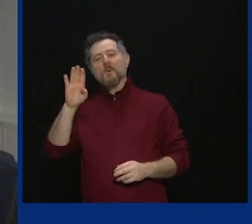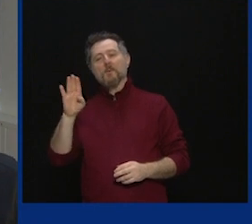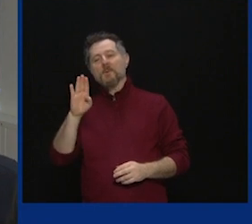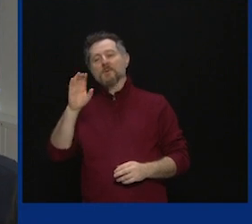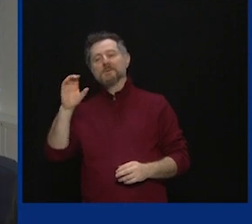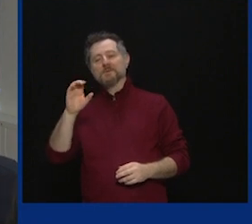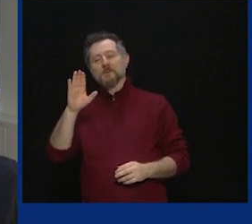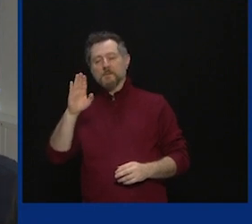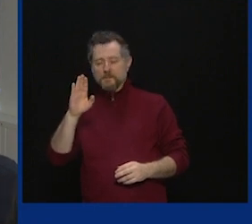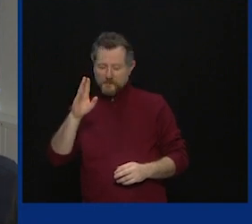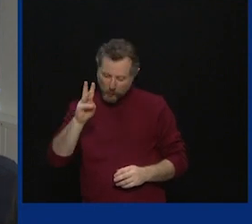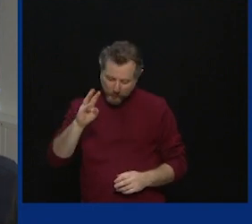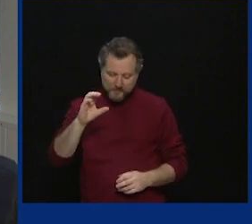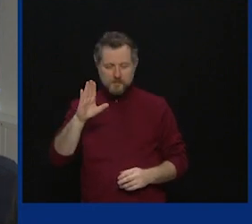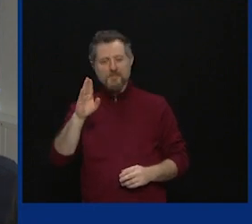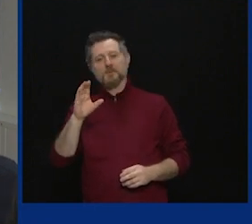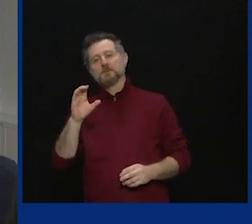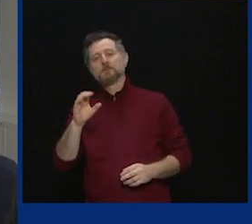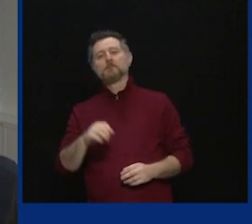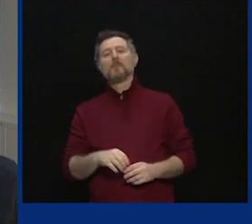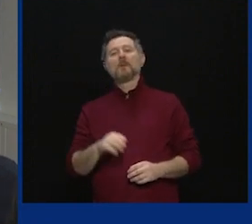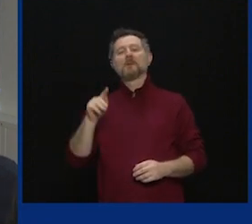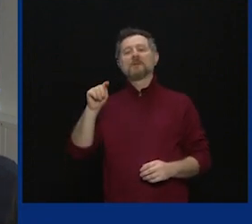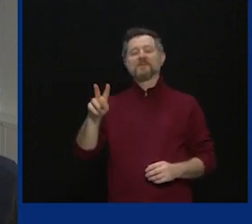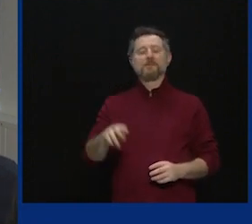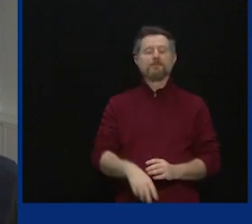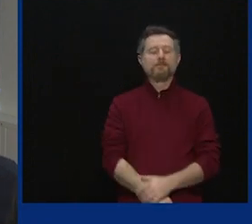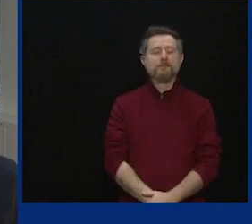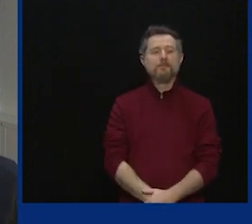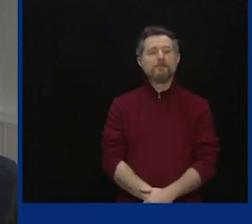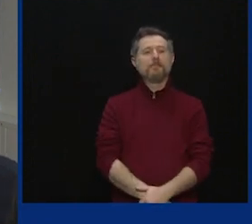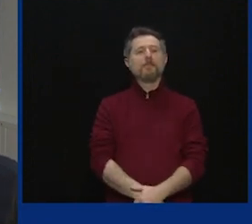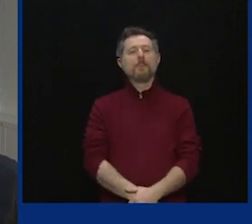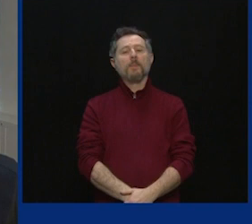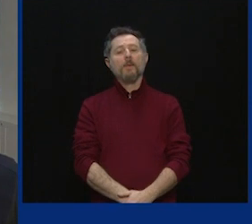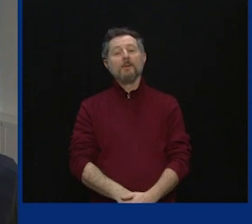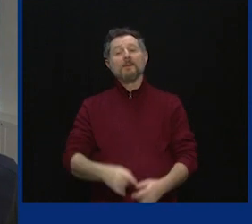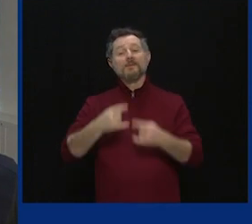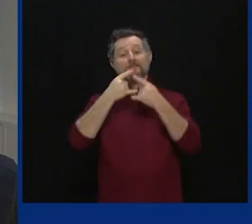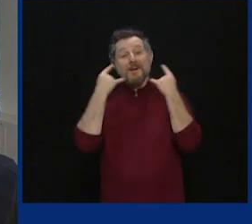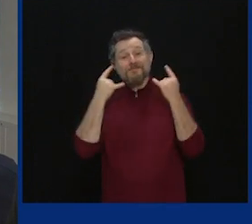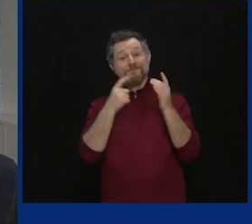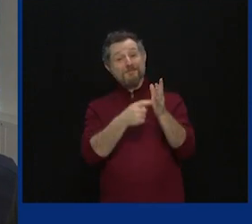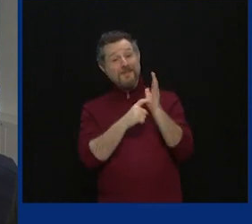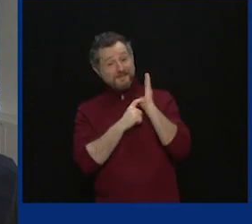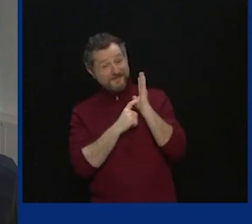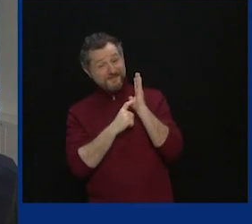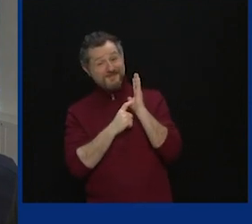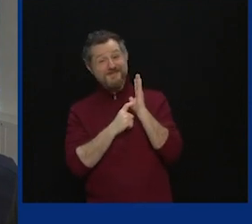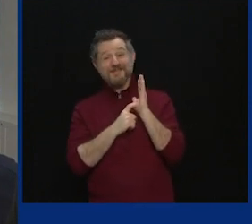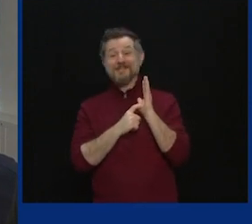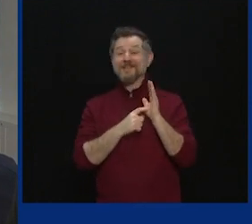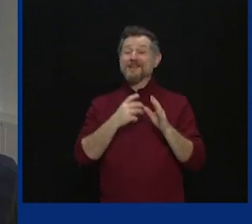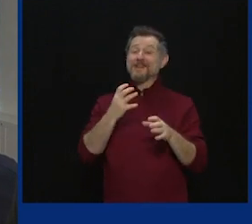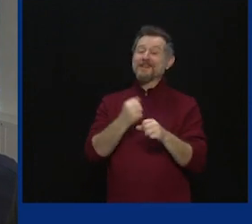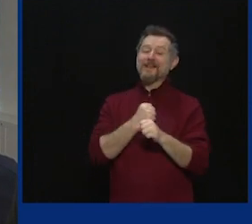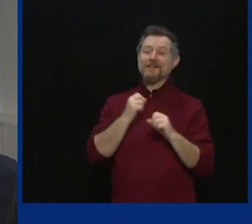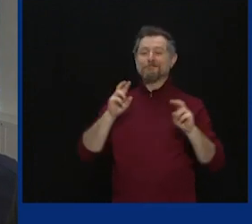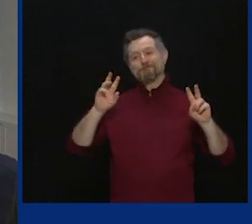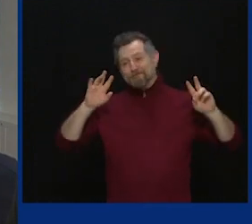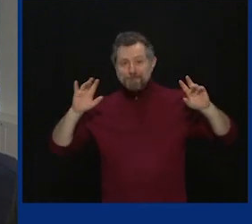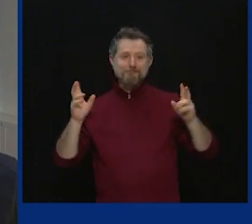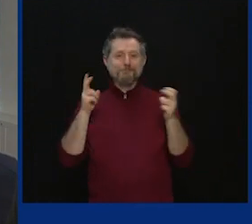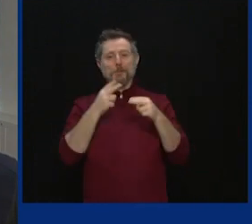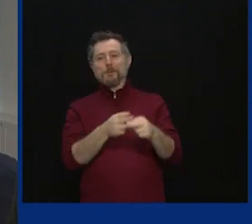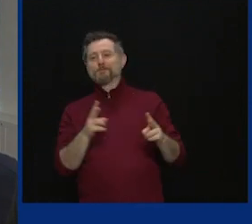Governor. I wanted to ask you about your mask mandate, which is receiving, shall we say, mixed reviews.